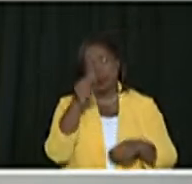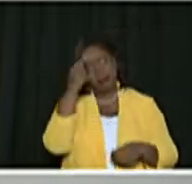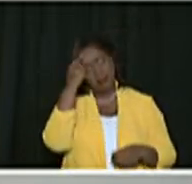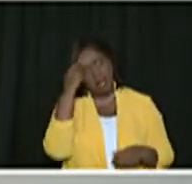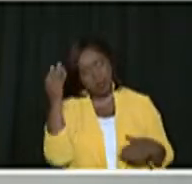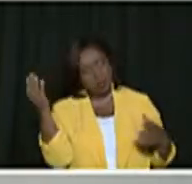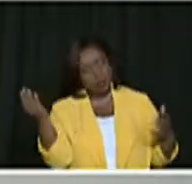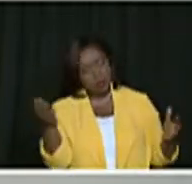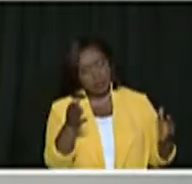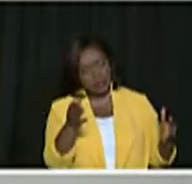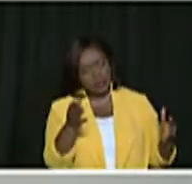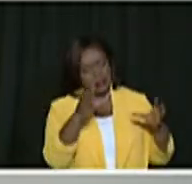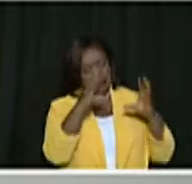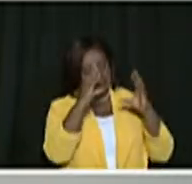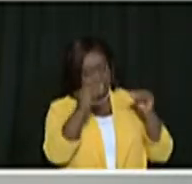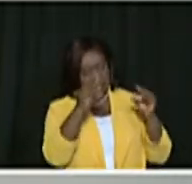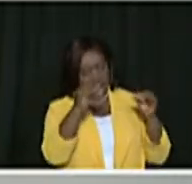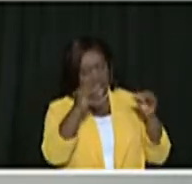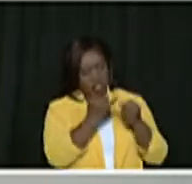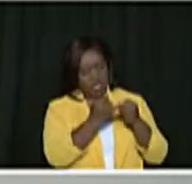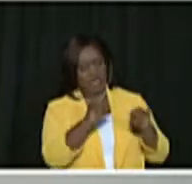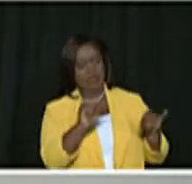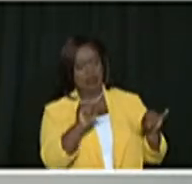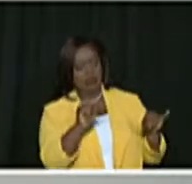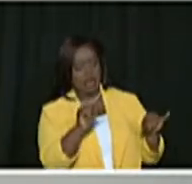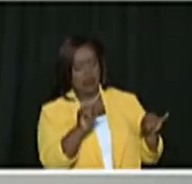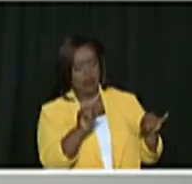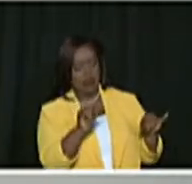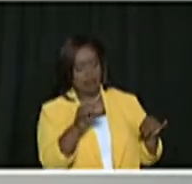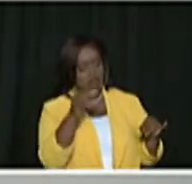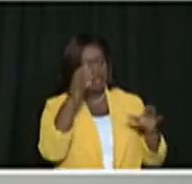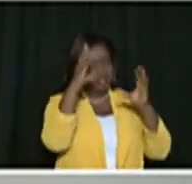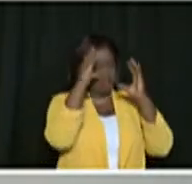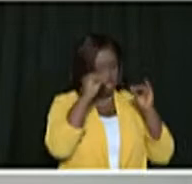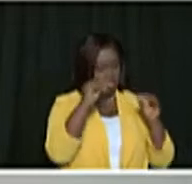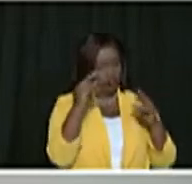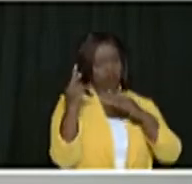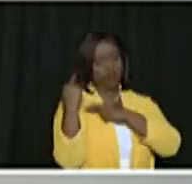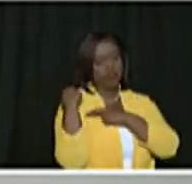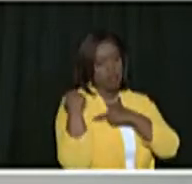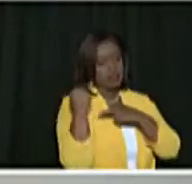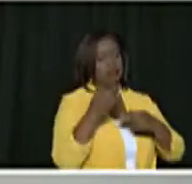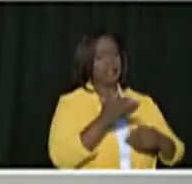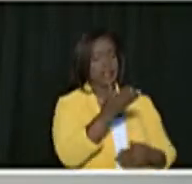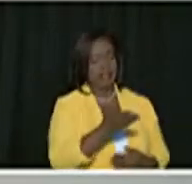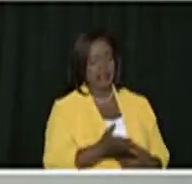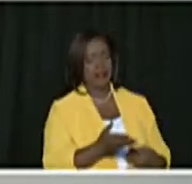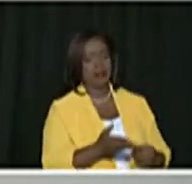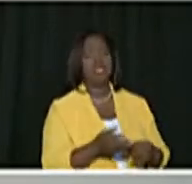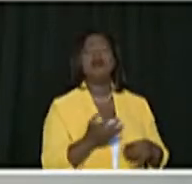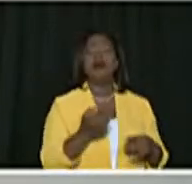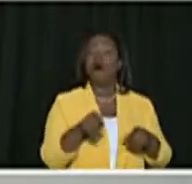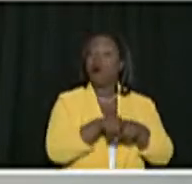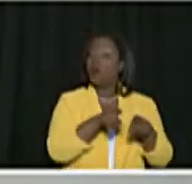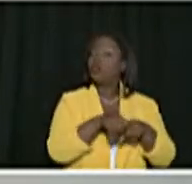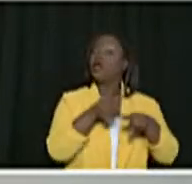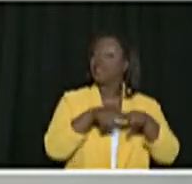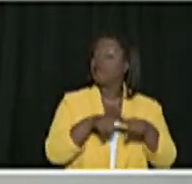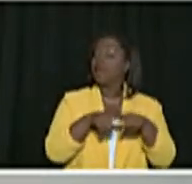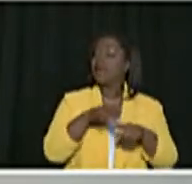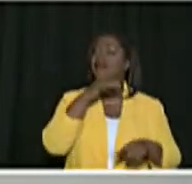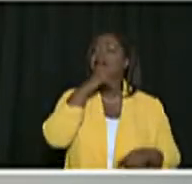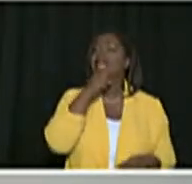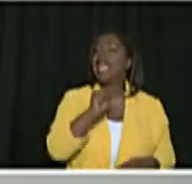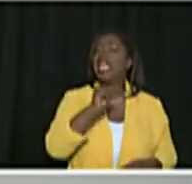am I trying to teach them with this disciplinary strategy? Right? So when you think about and it depends on the age as well, right? So we have